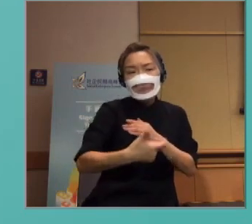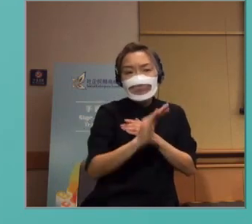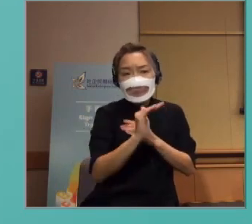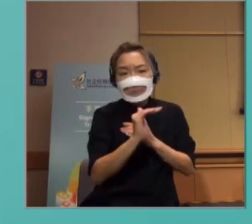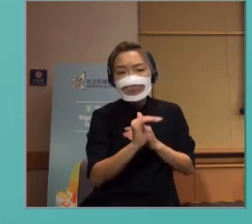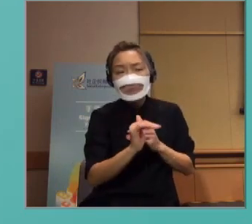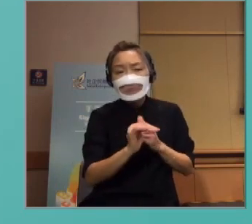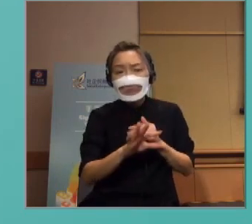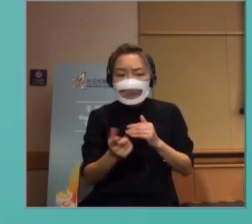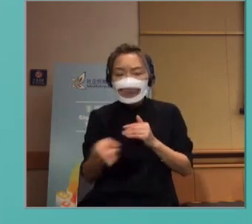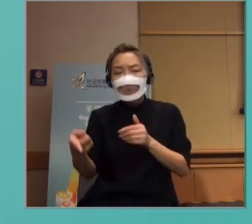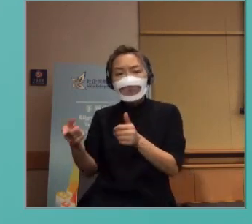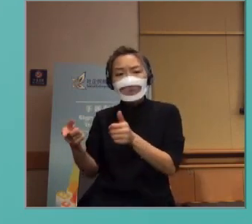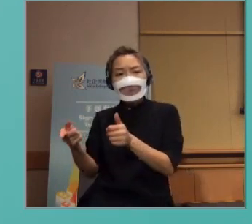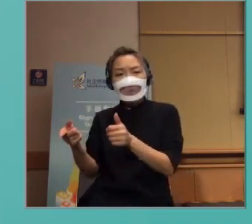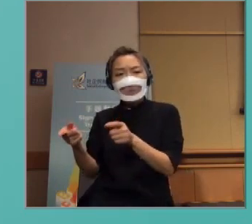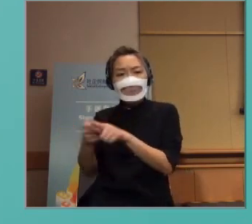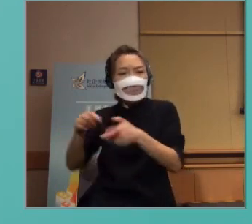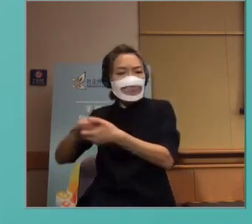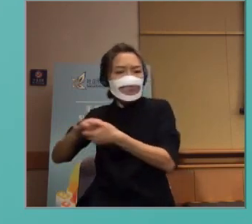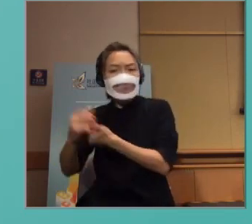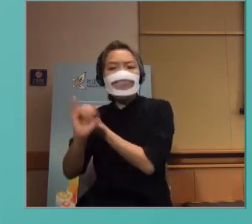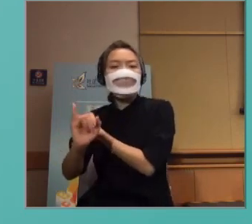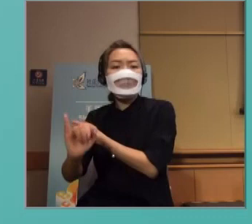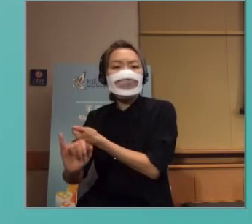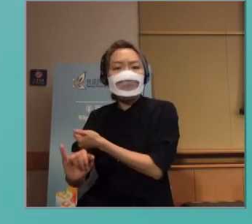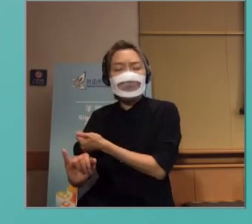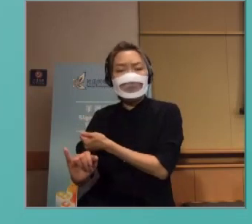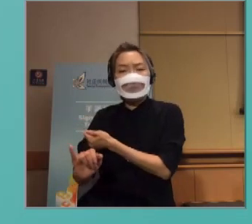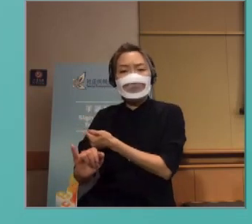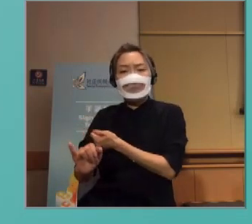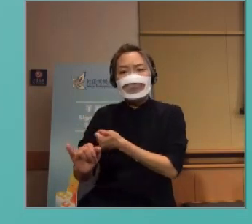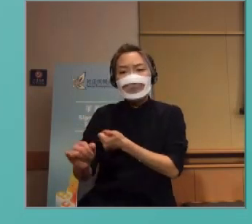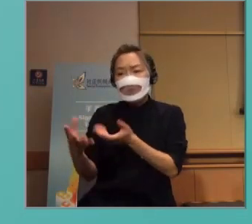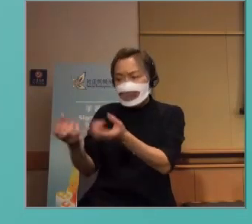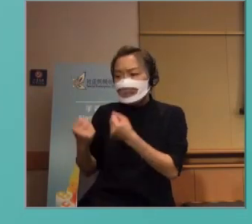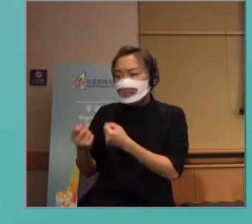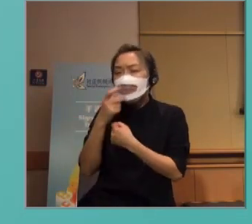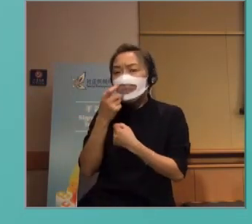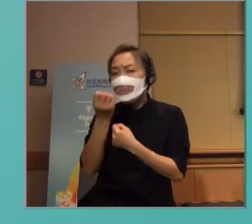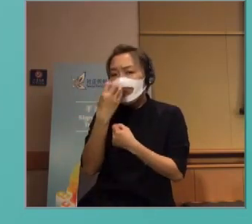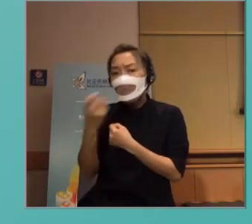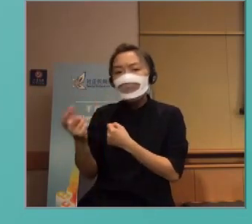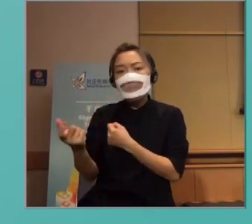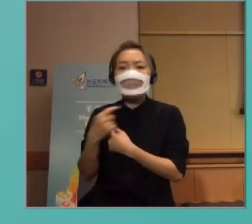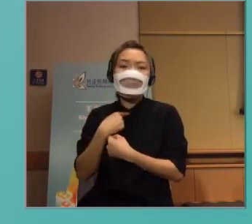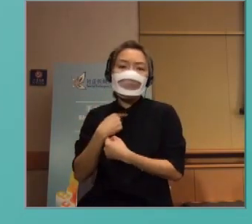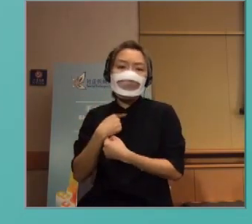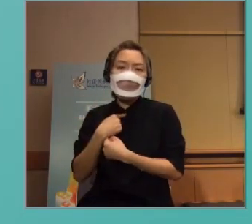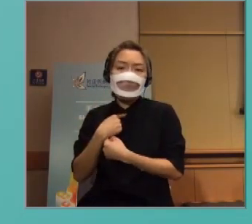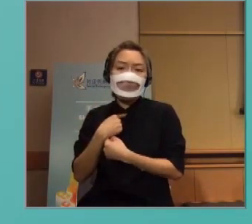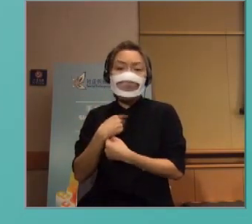I'm still in a suit and tie before you today. Now that is basically that summary of that